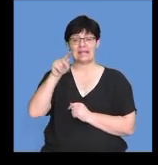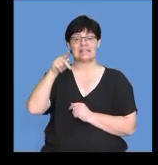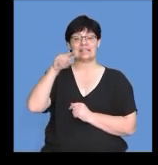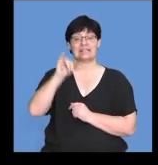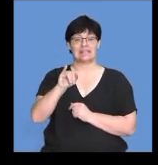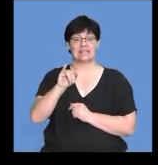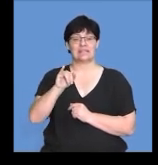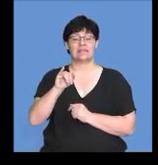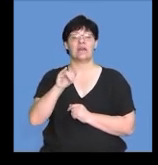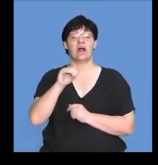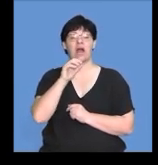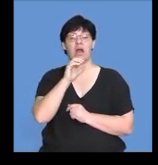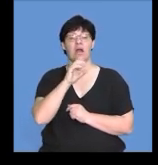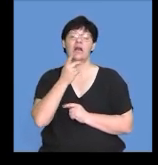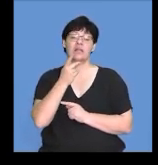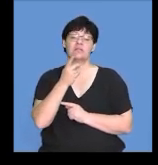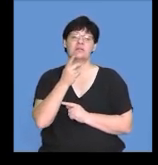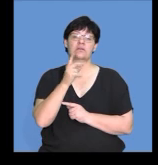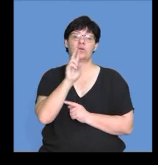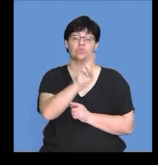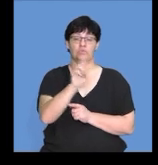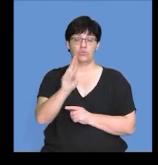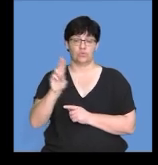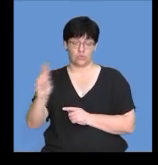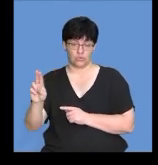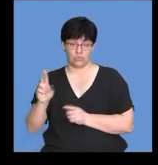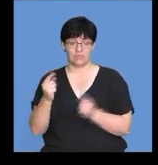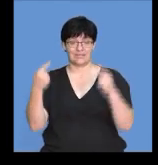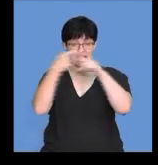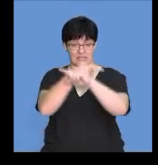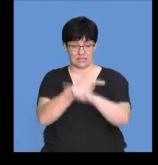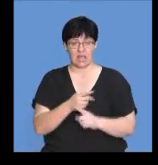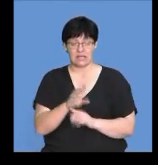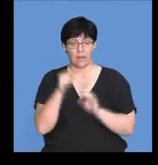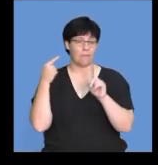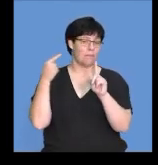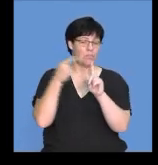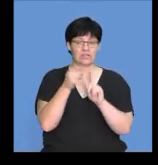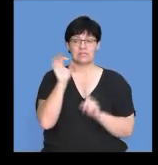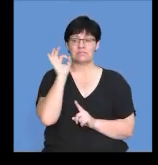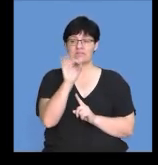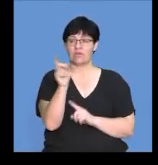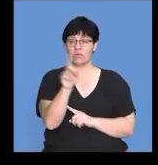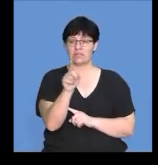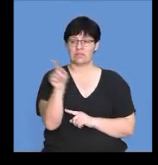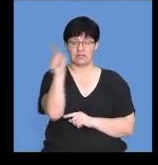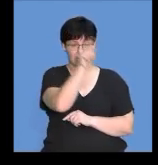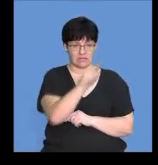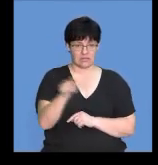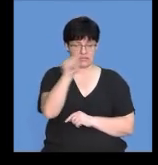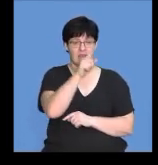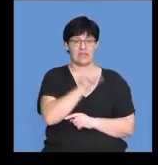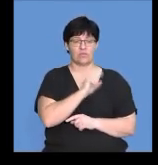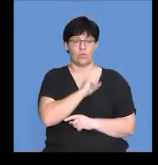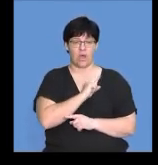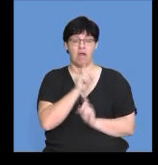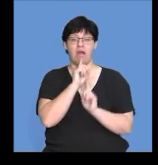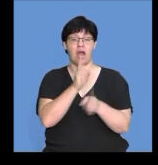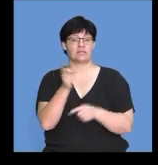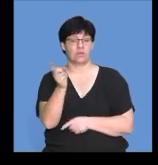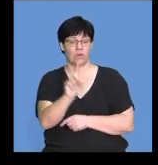for AAA is UUU, which points specifically to this, and hence our answer would